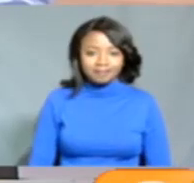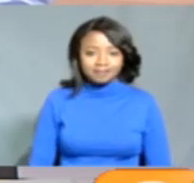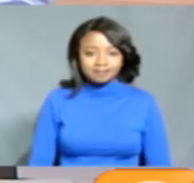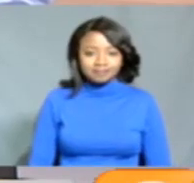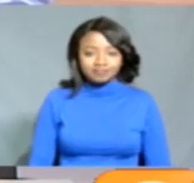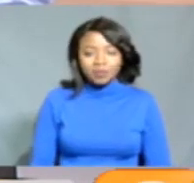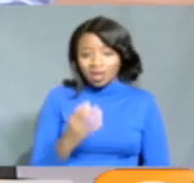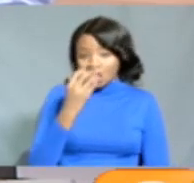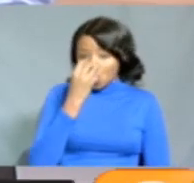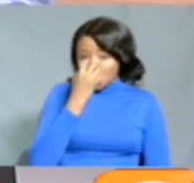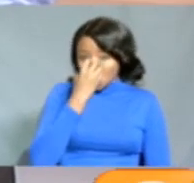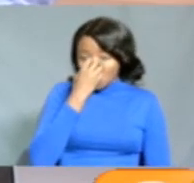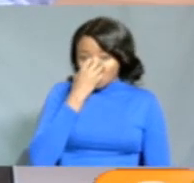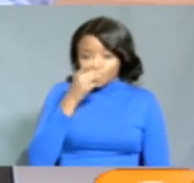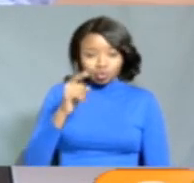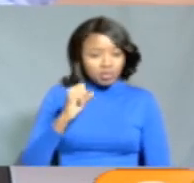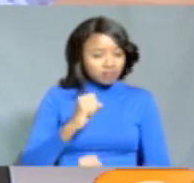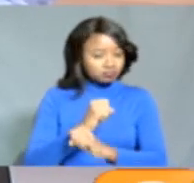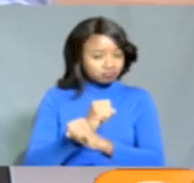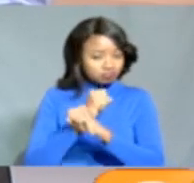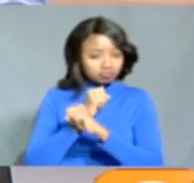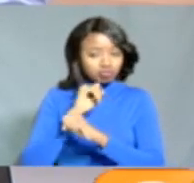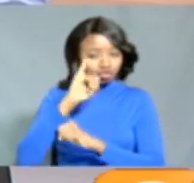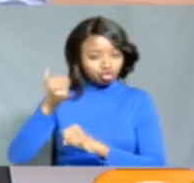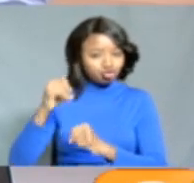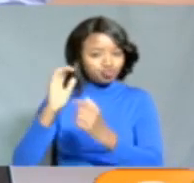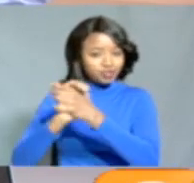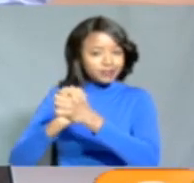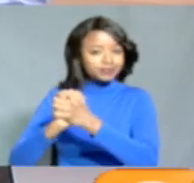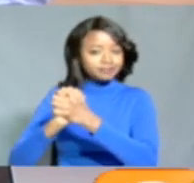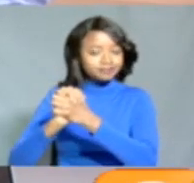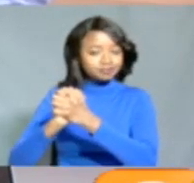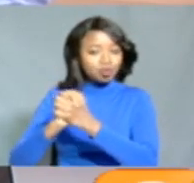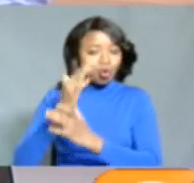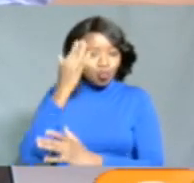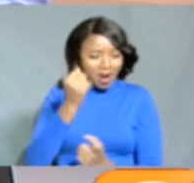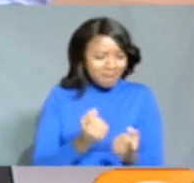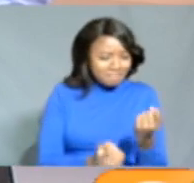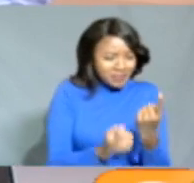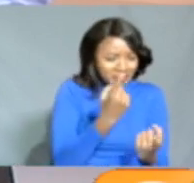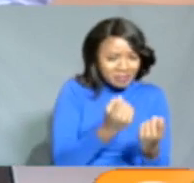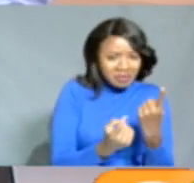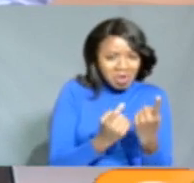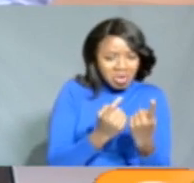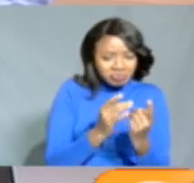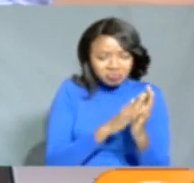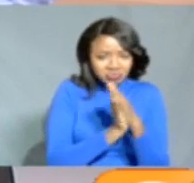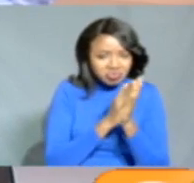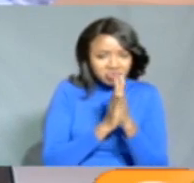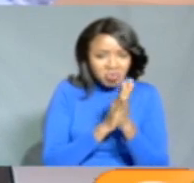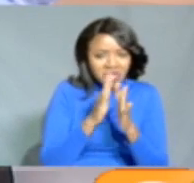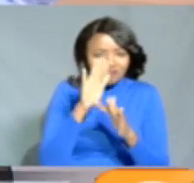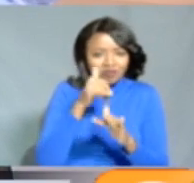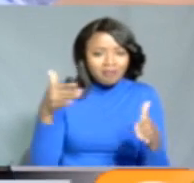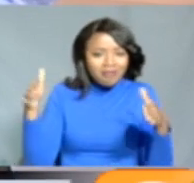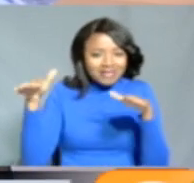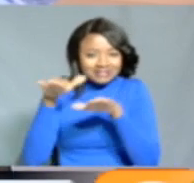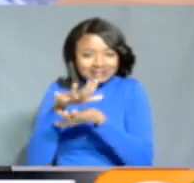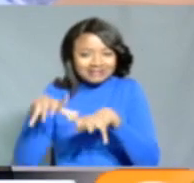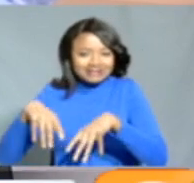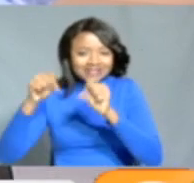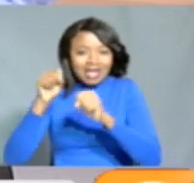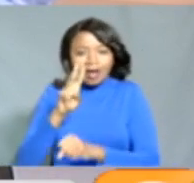Deputy President William Ruto has defended his Jubilee Party following emerging cracks triggered by former Vice Chair David